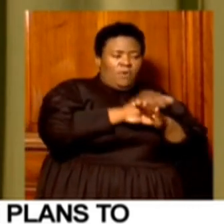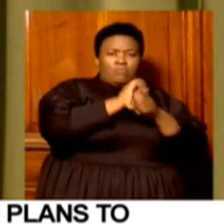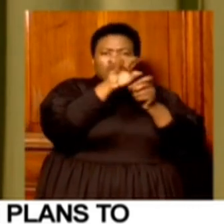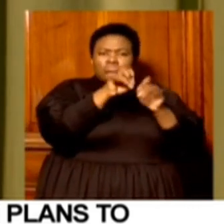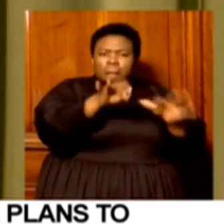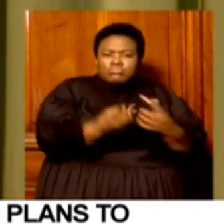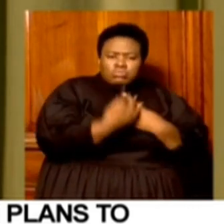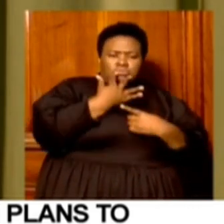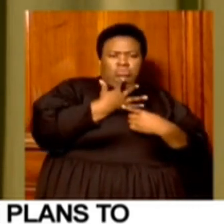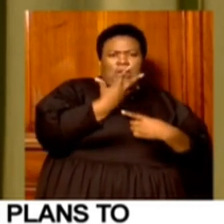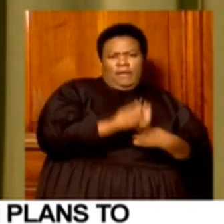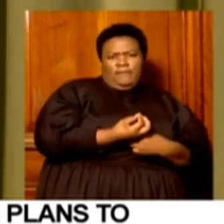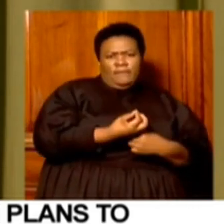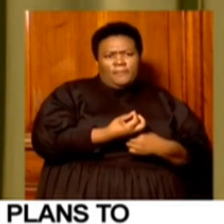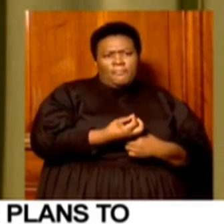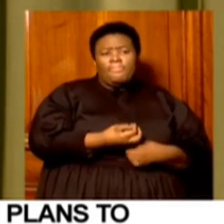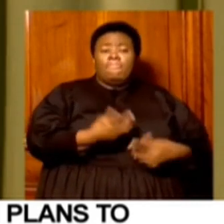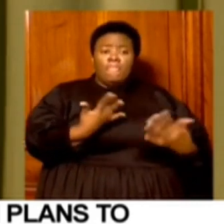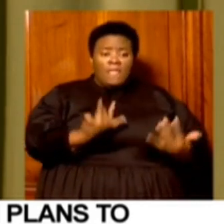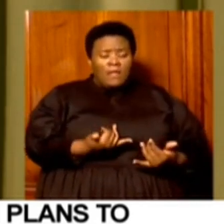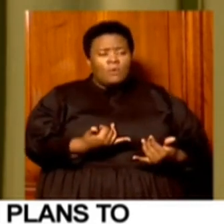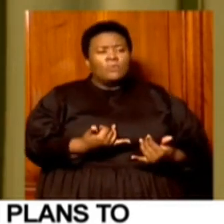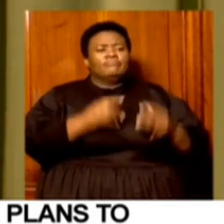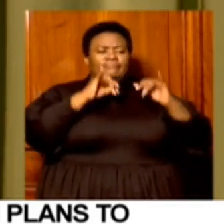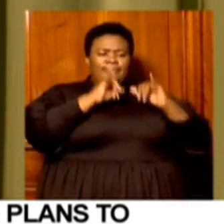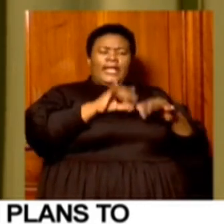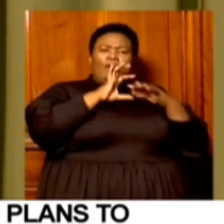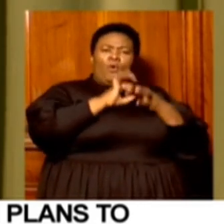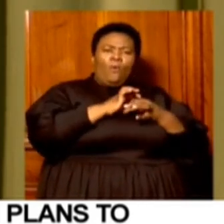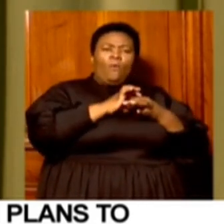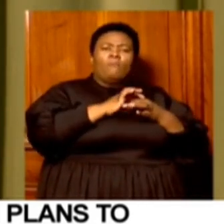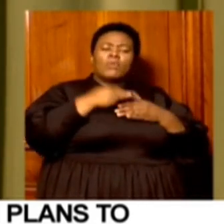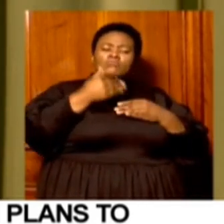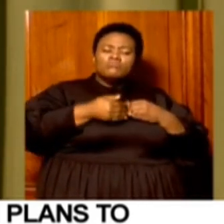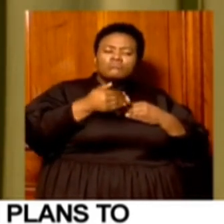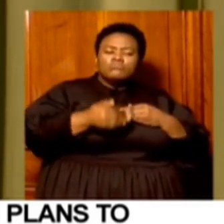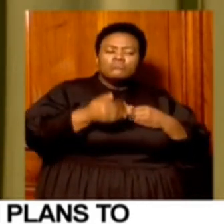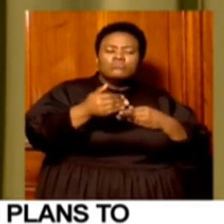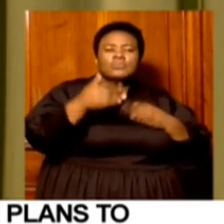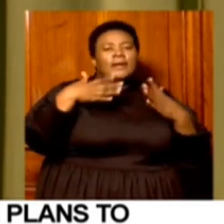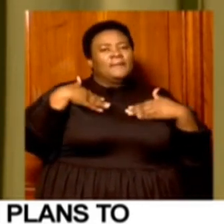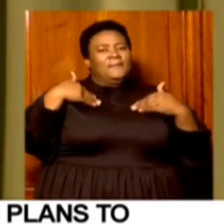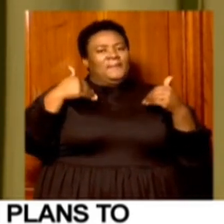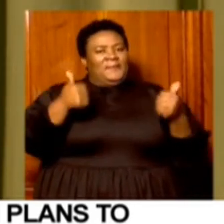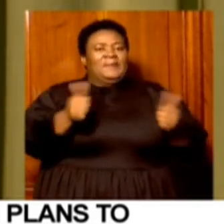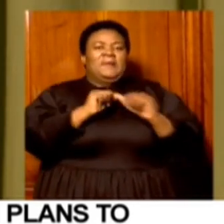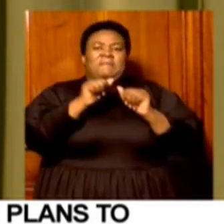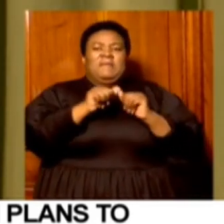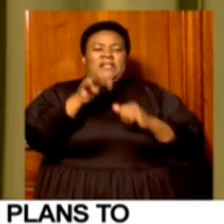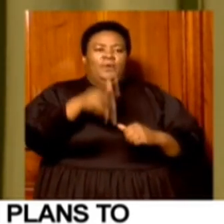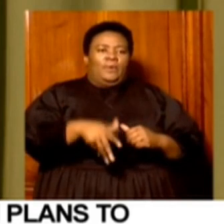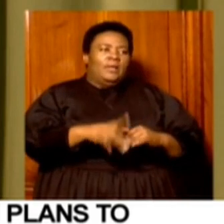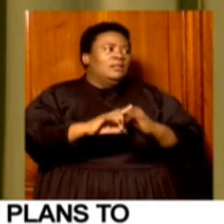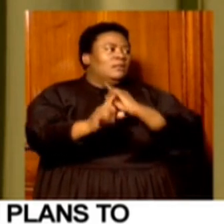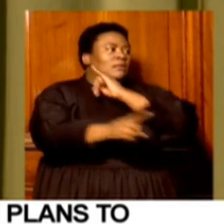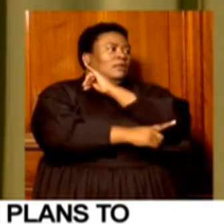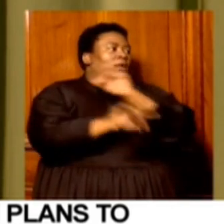home, don't panic, stay the course. We will win. And my last